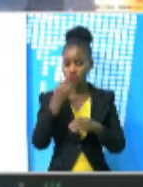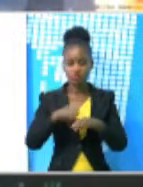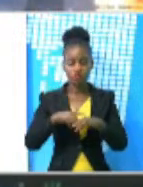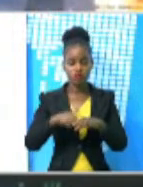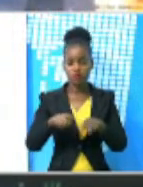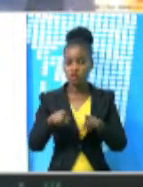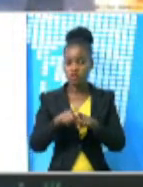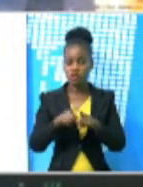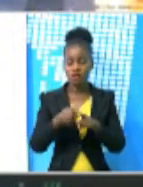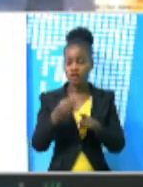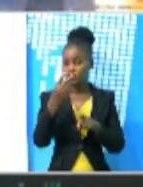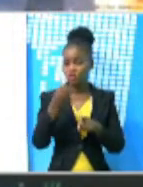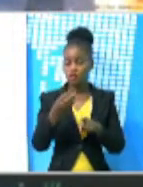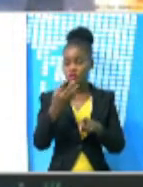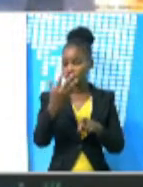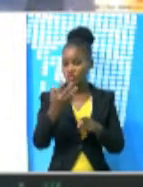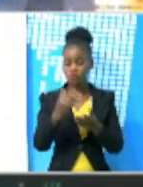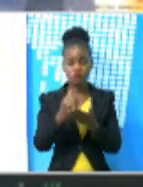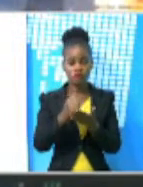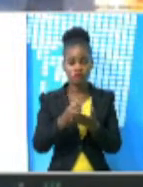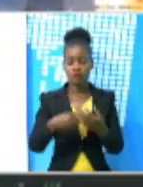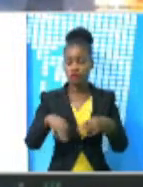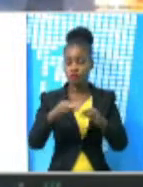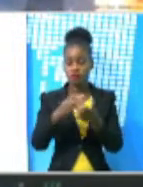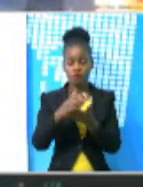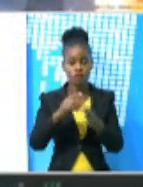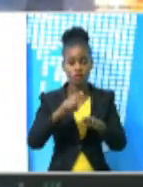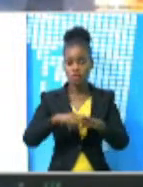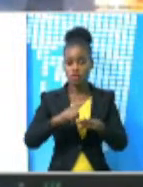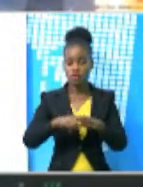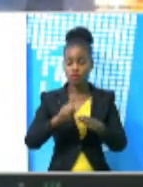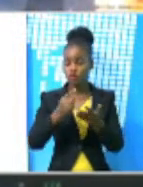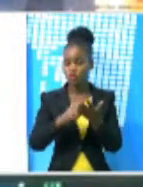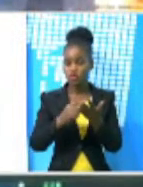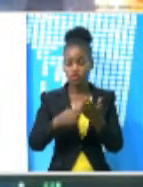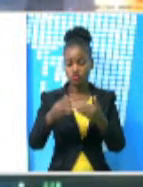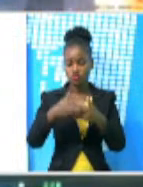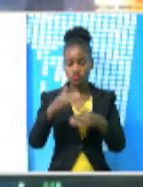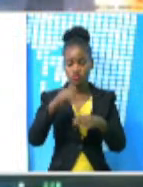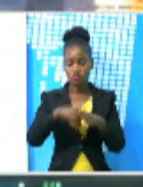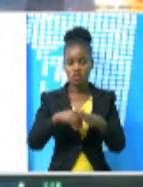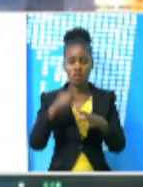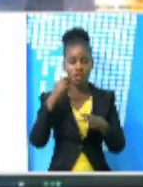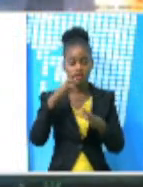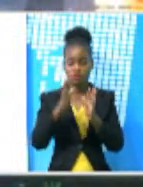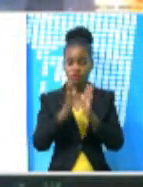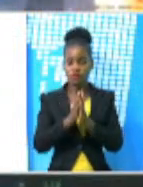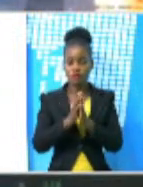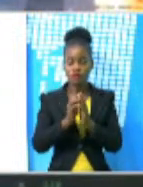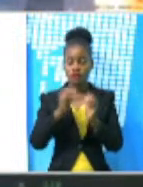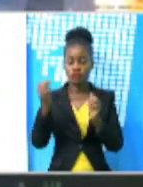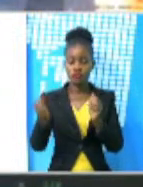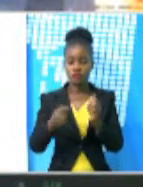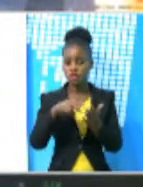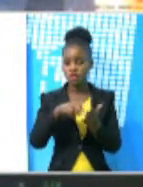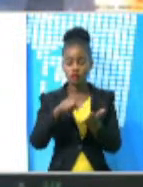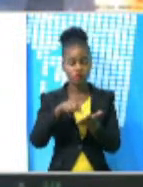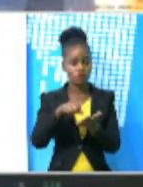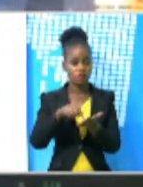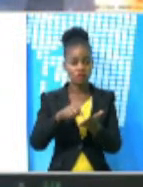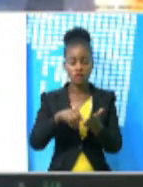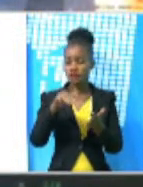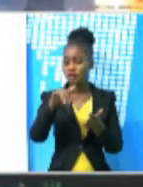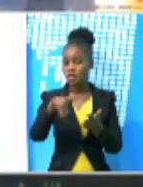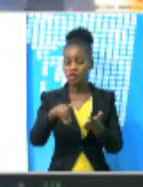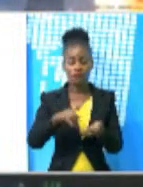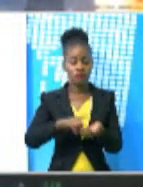As mid-2025, the quoted time frame for Uganda's first oil closes in, and the efforts extended to the sector in